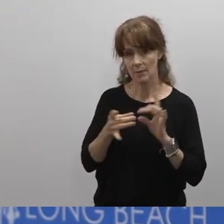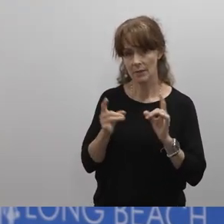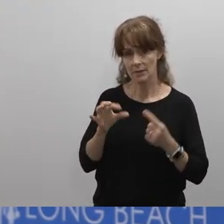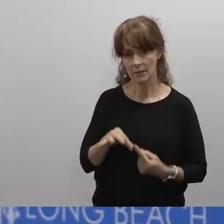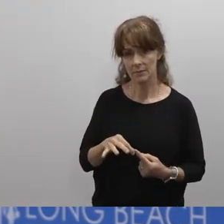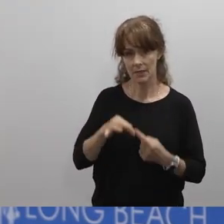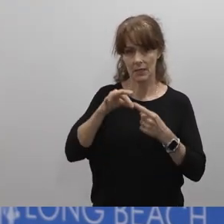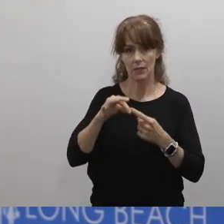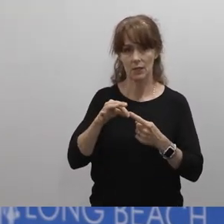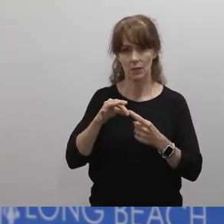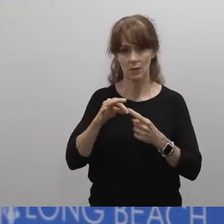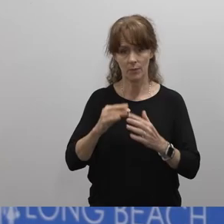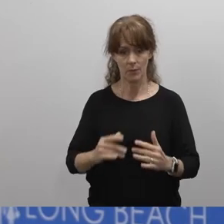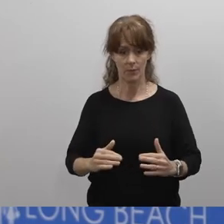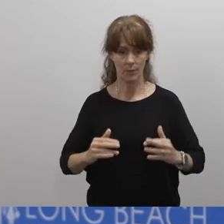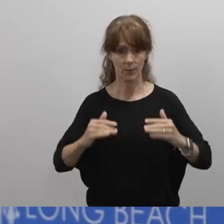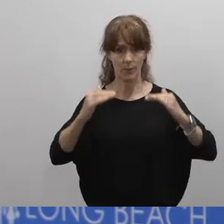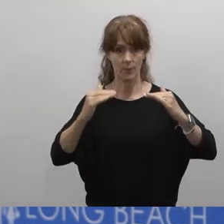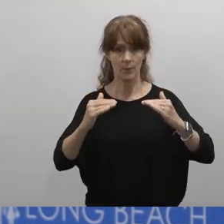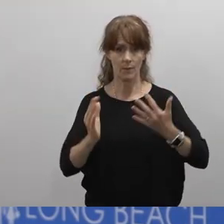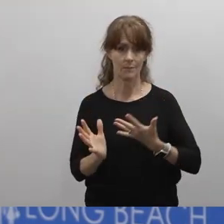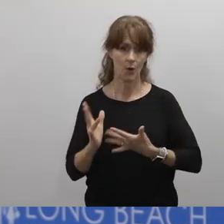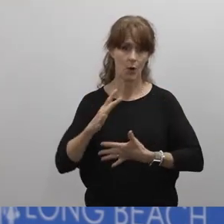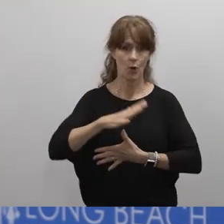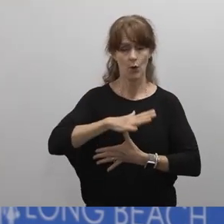particular rise to the top as one of the